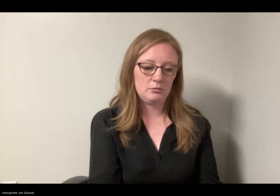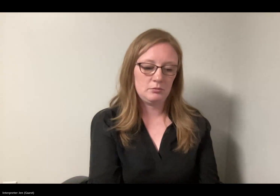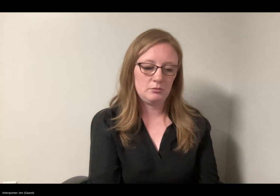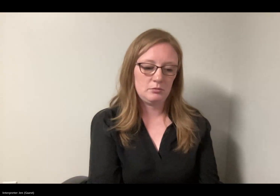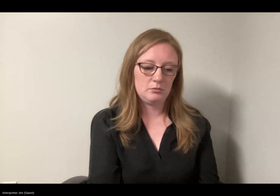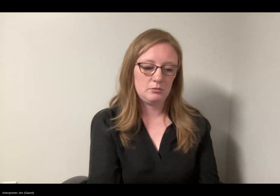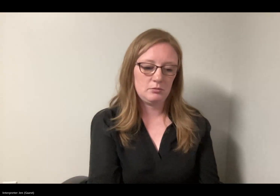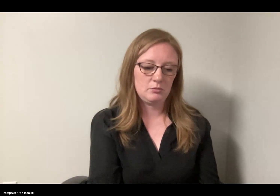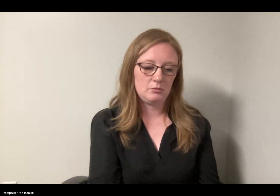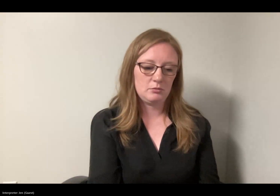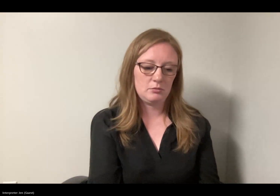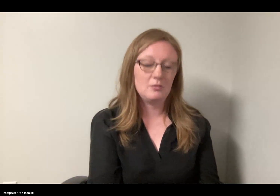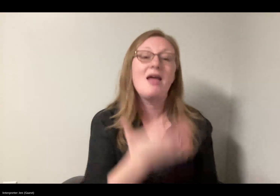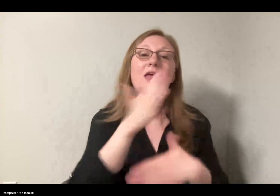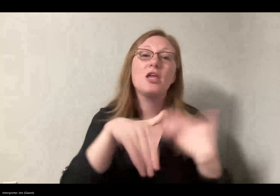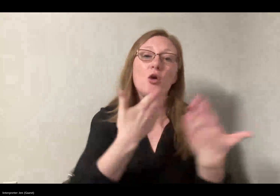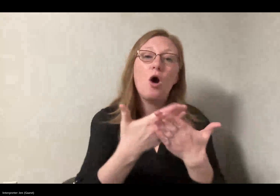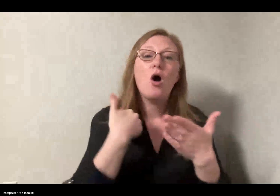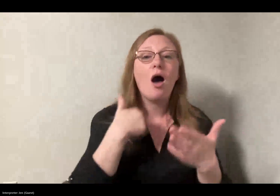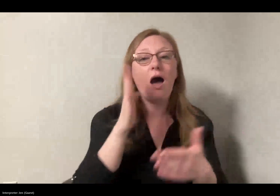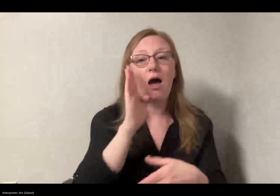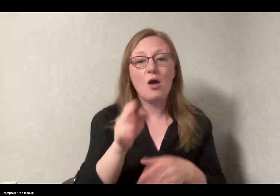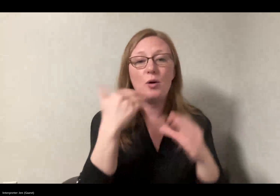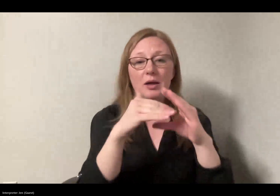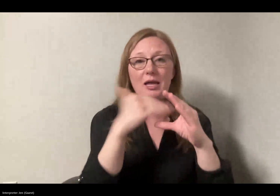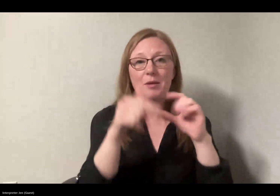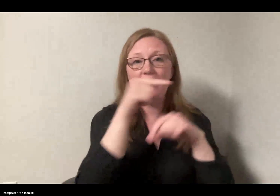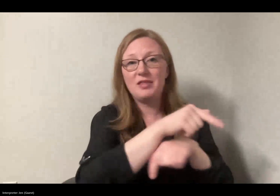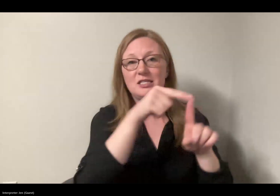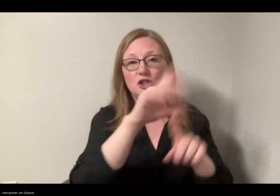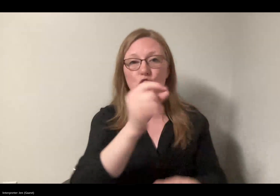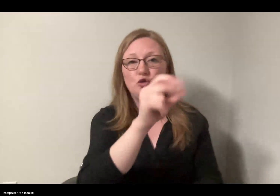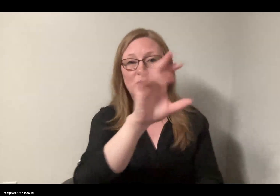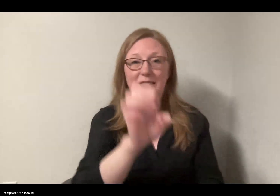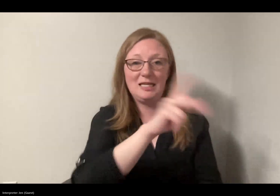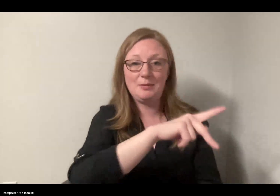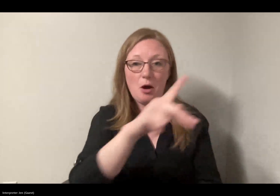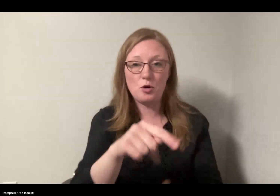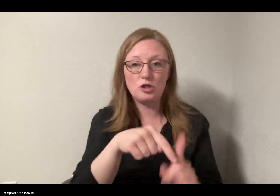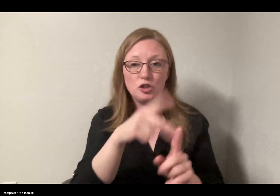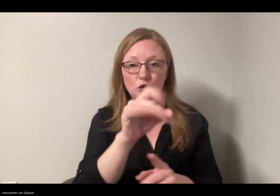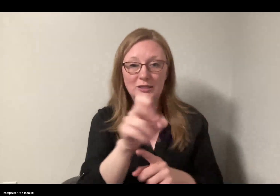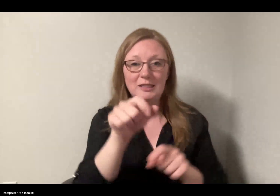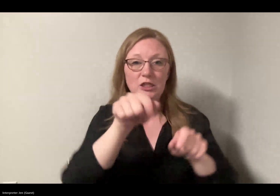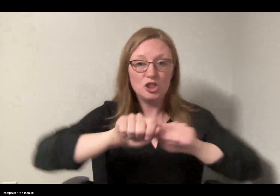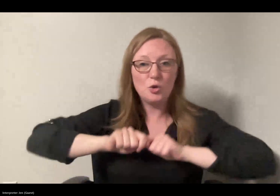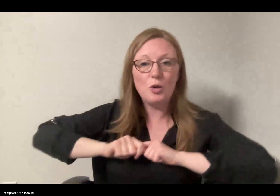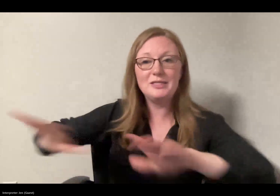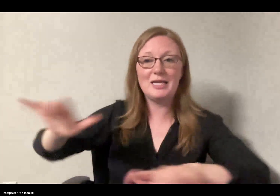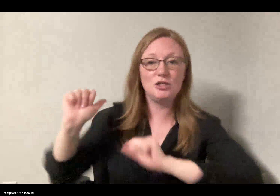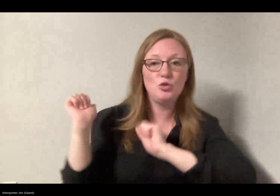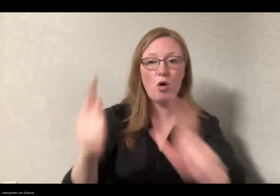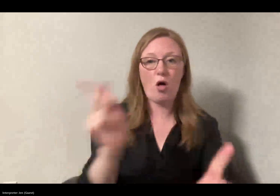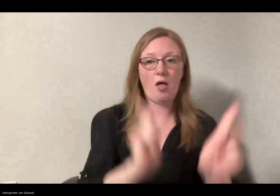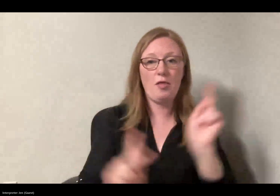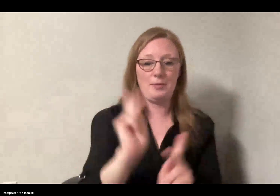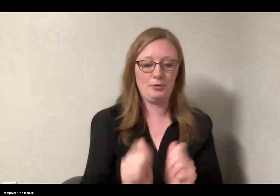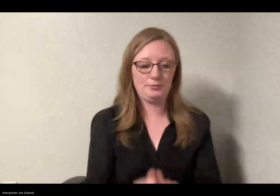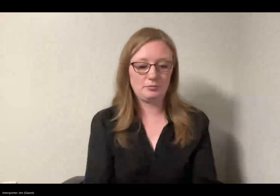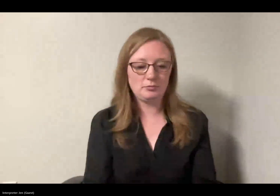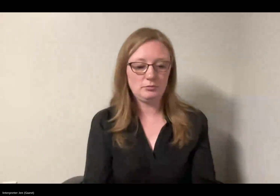All right, I'll thank you all. I appreciate it. I'm gonna email this to Christine, and she's gonna get it out to everybody.